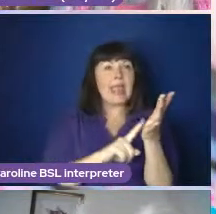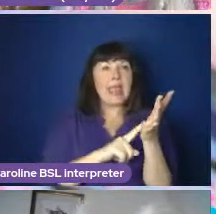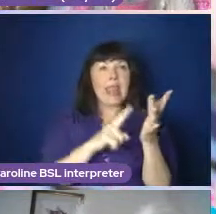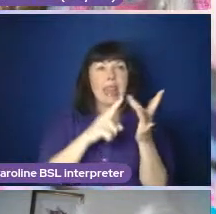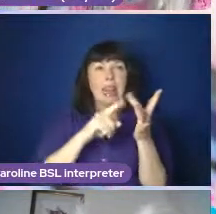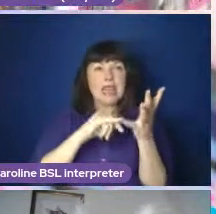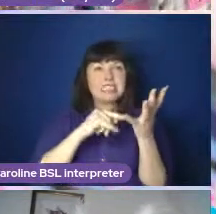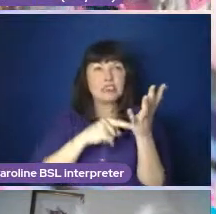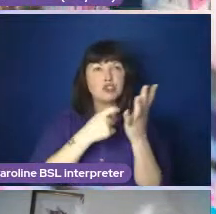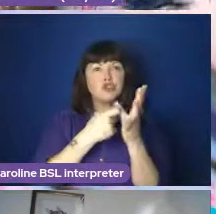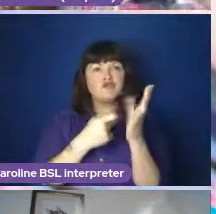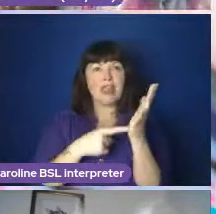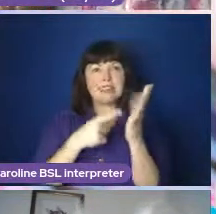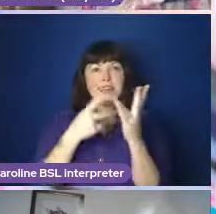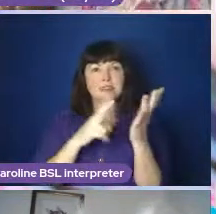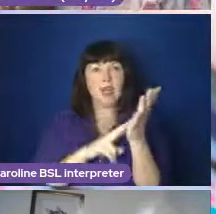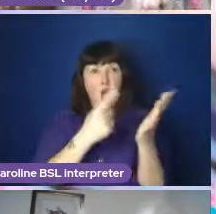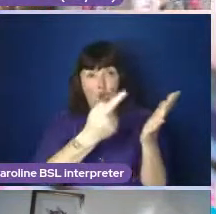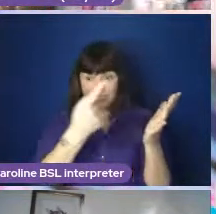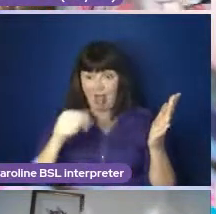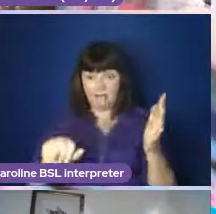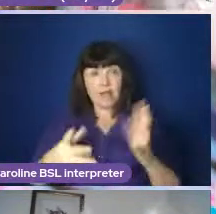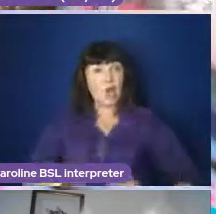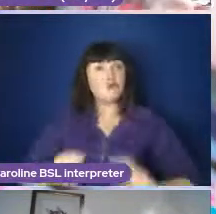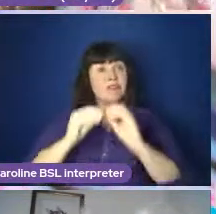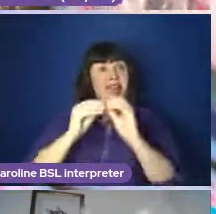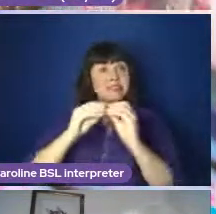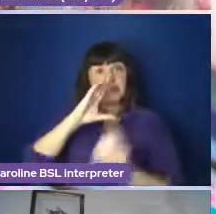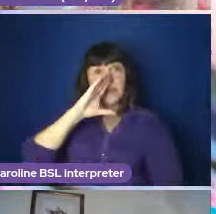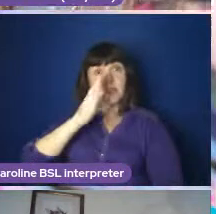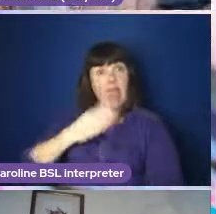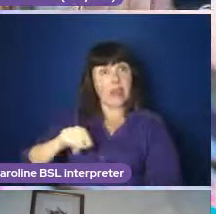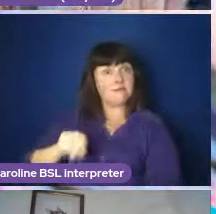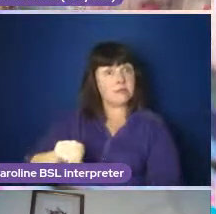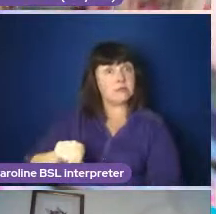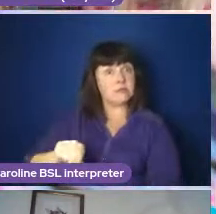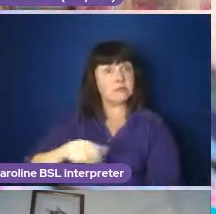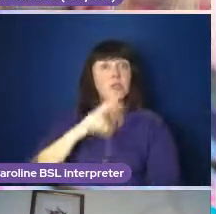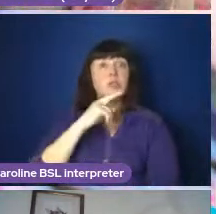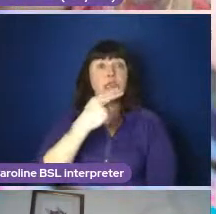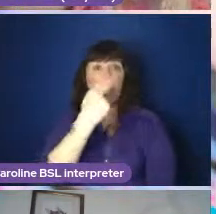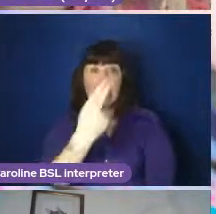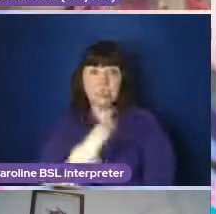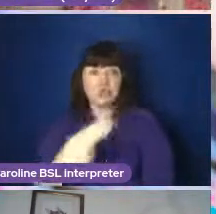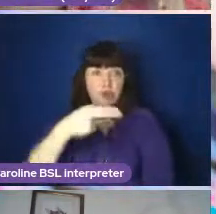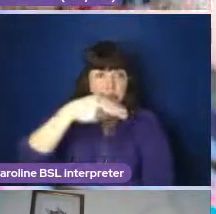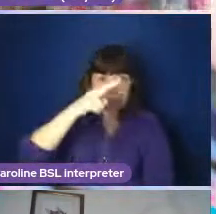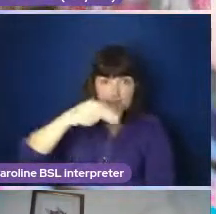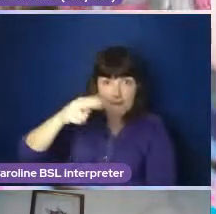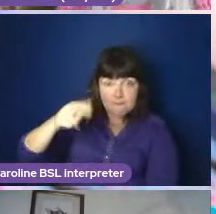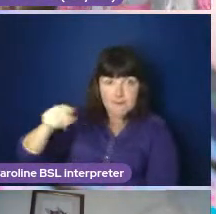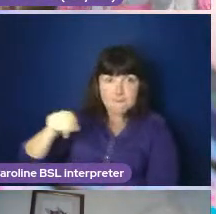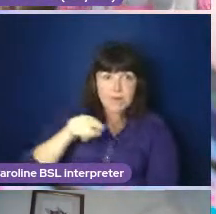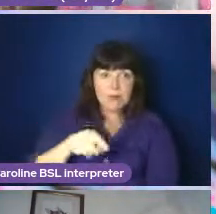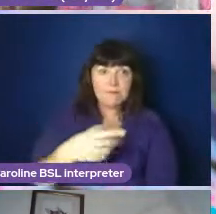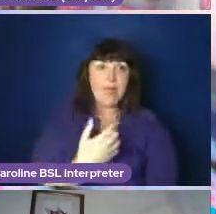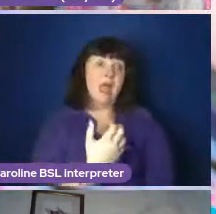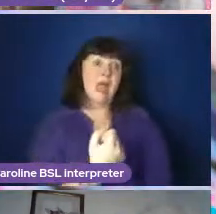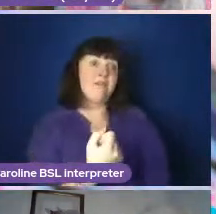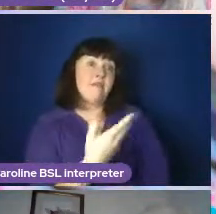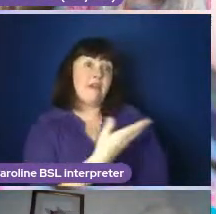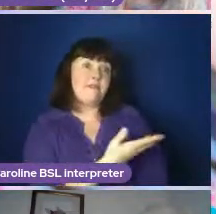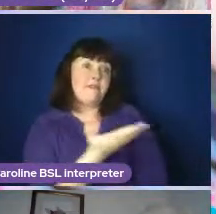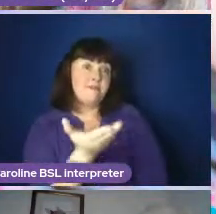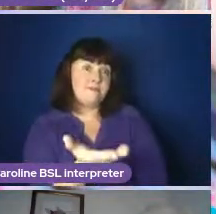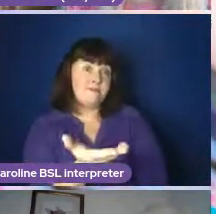our little Herbie character, which was later digitalised. I've got in here,